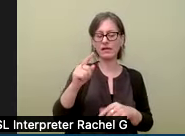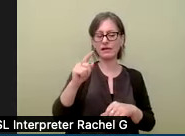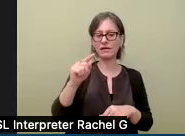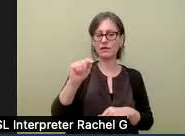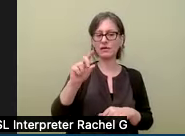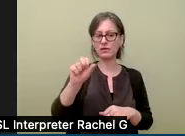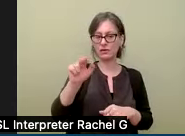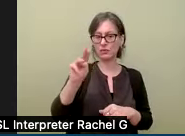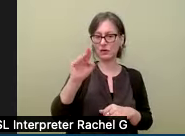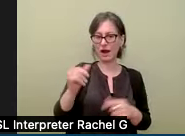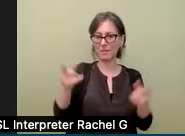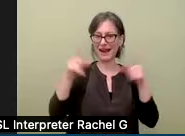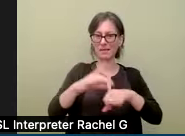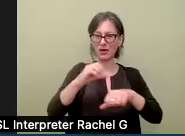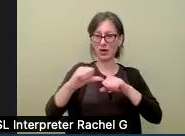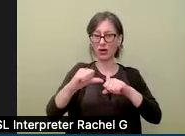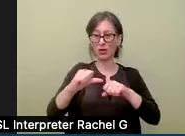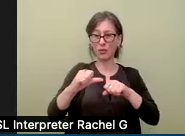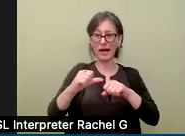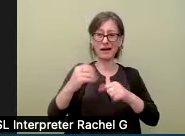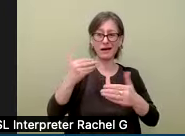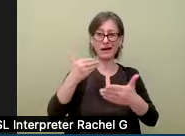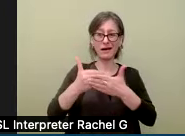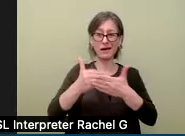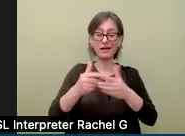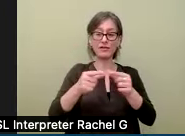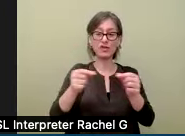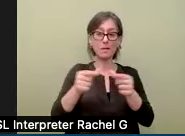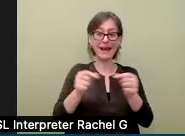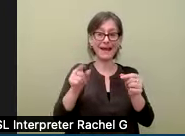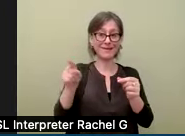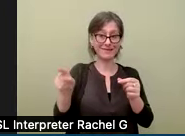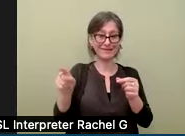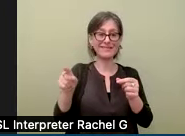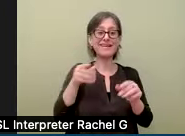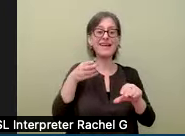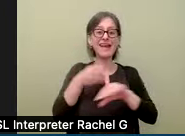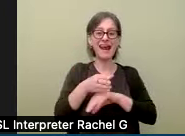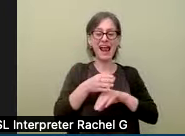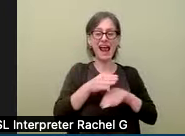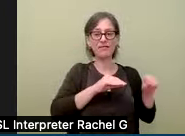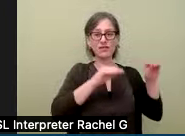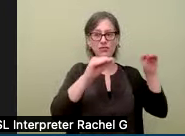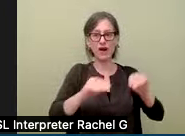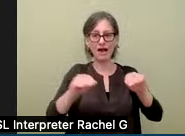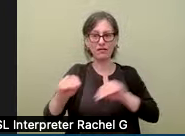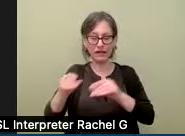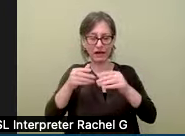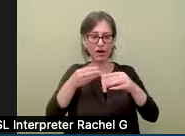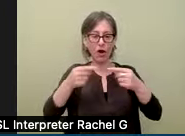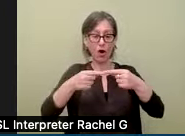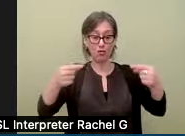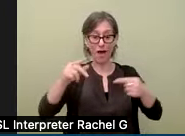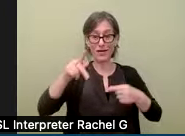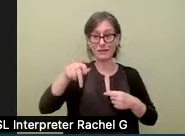that was generated by a magnitude 9.1 earthquake offshore of Japan. After traveling 10 hours across the Pacific Ocean,